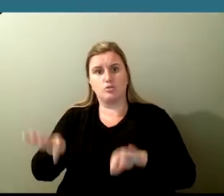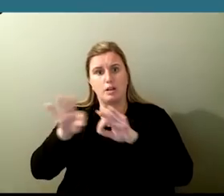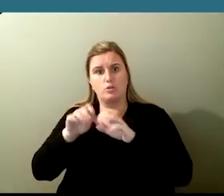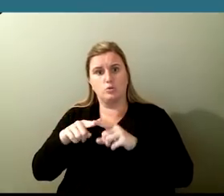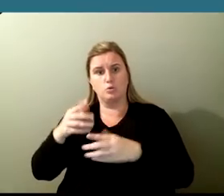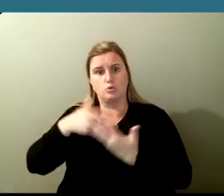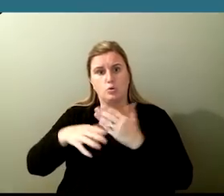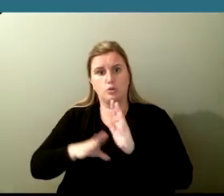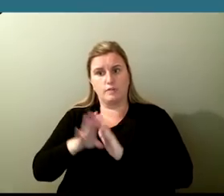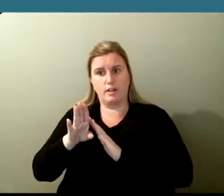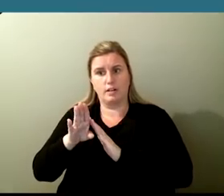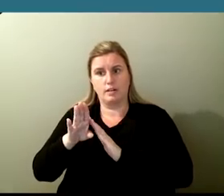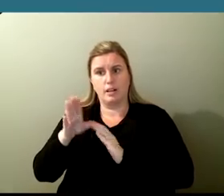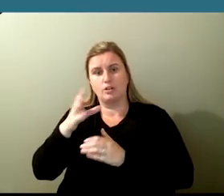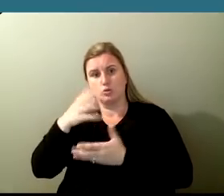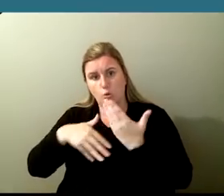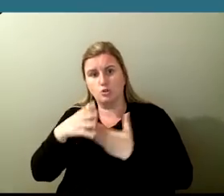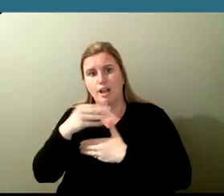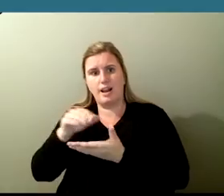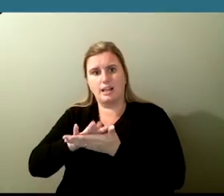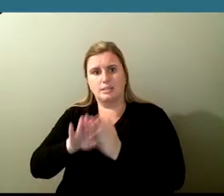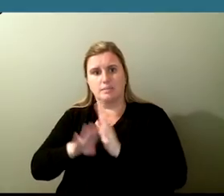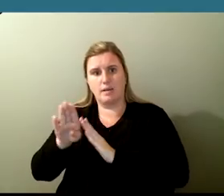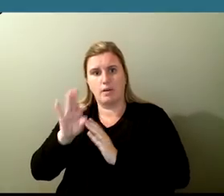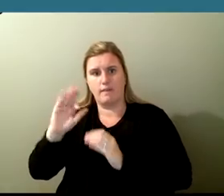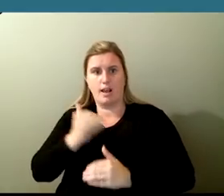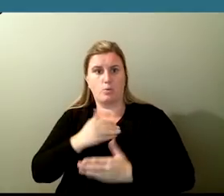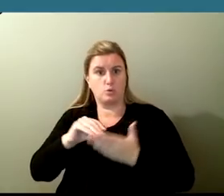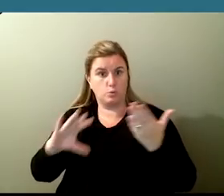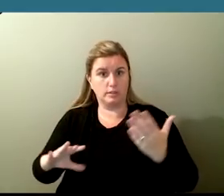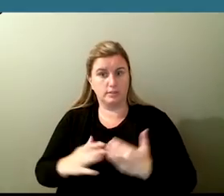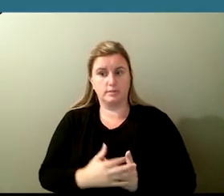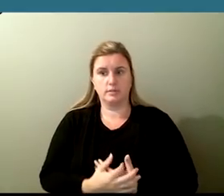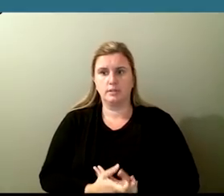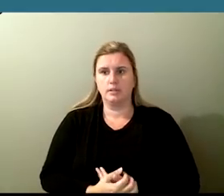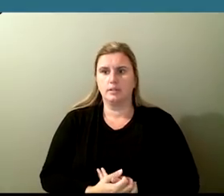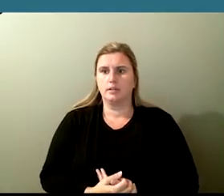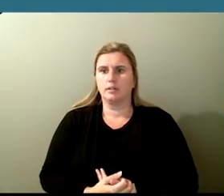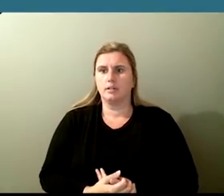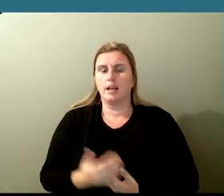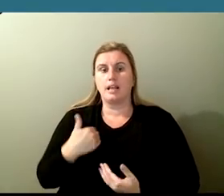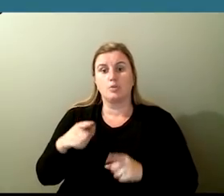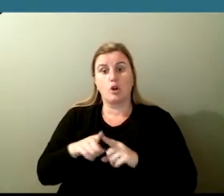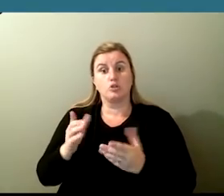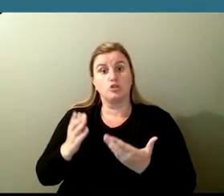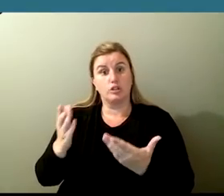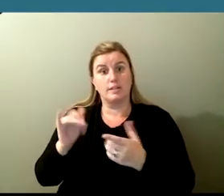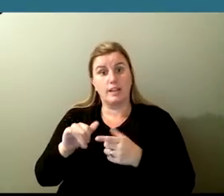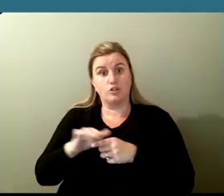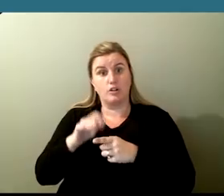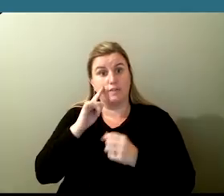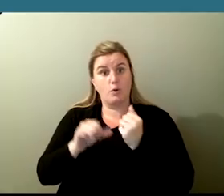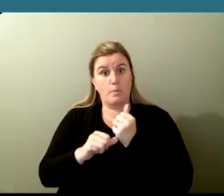social and academic development of our students. It has been also suggested that the training for